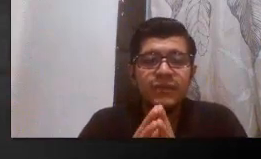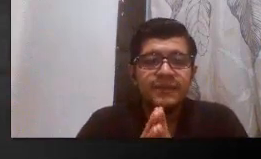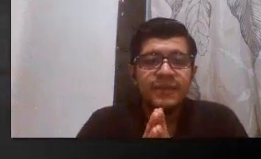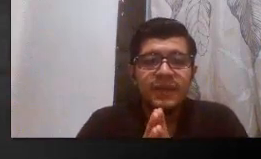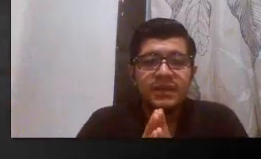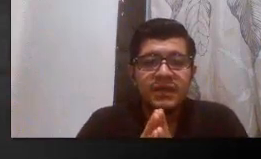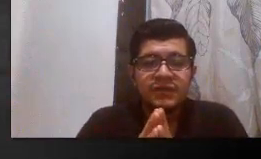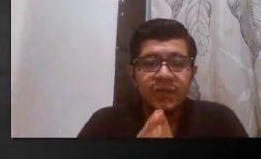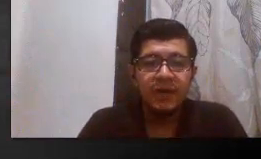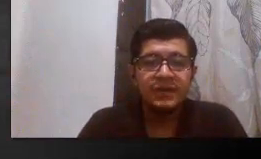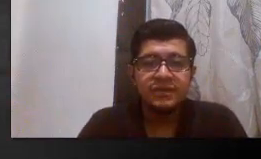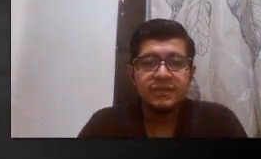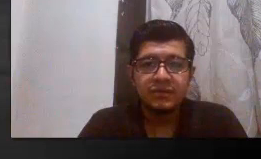some